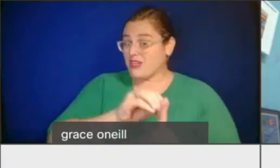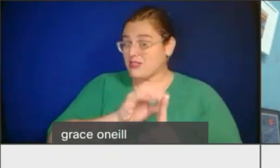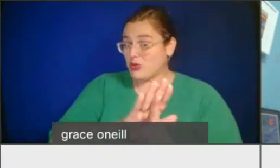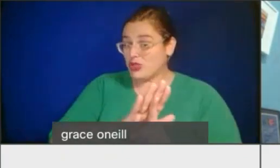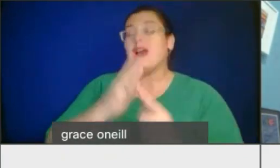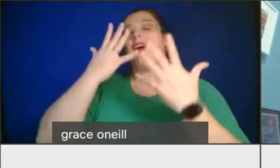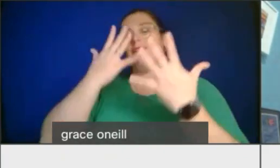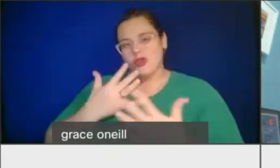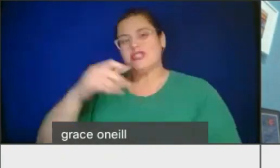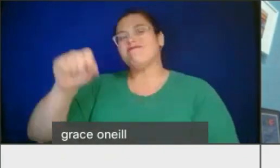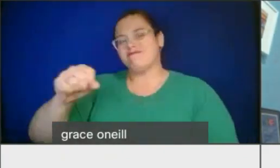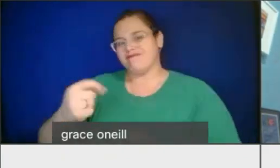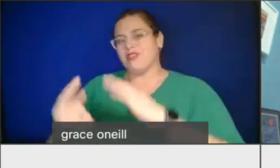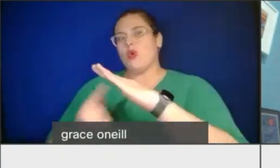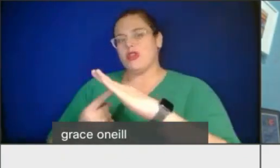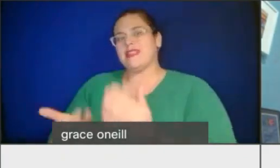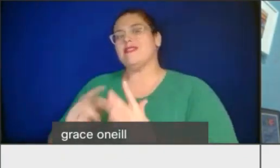reset.